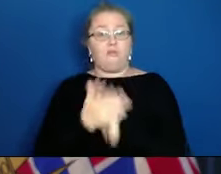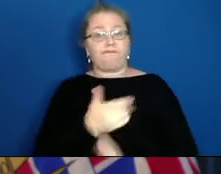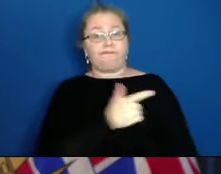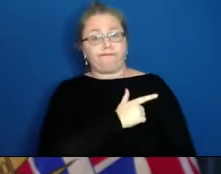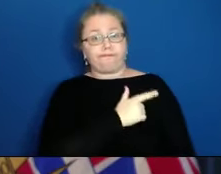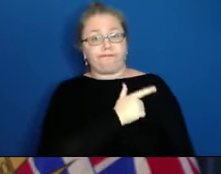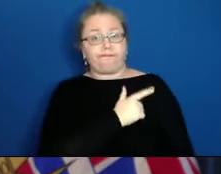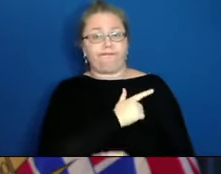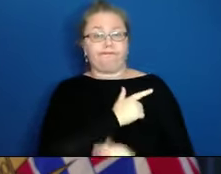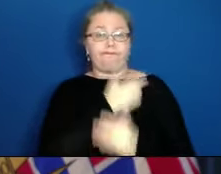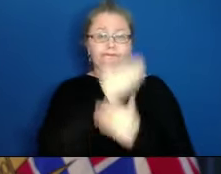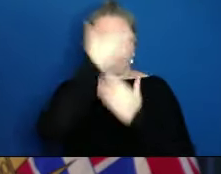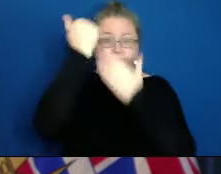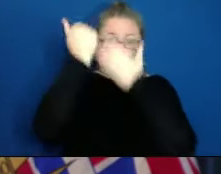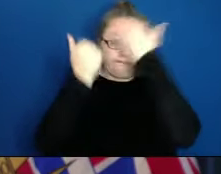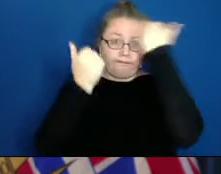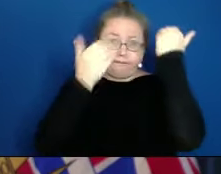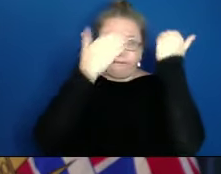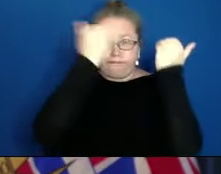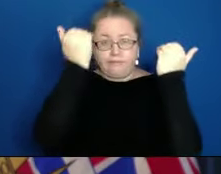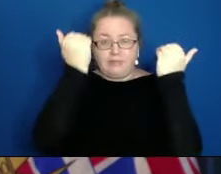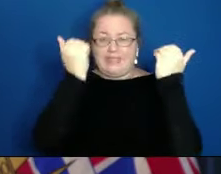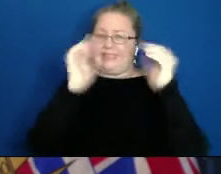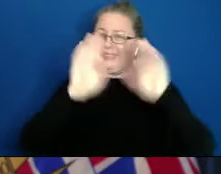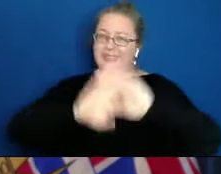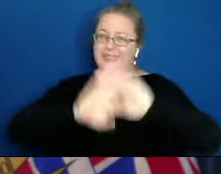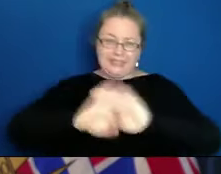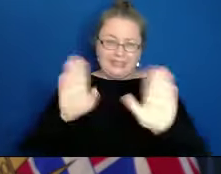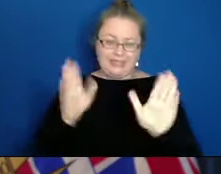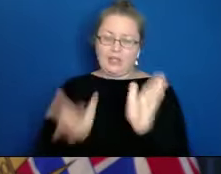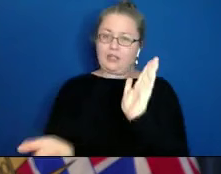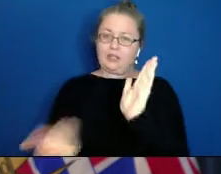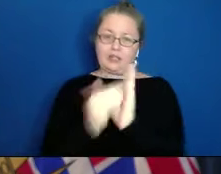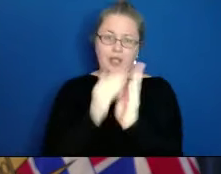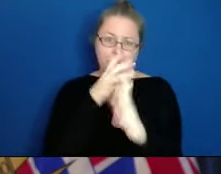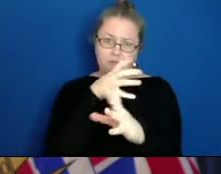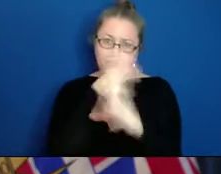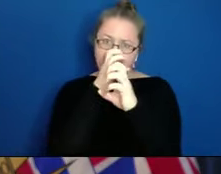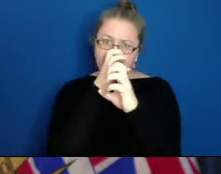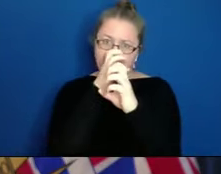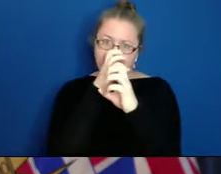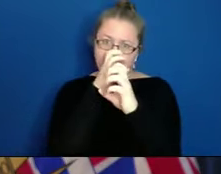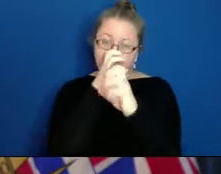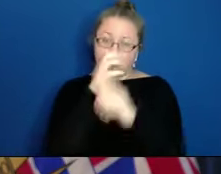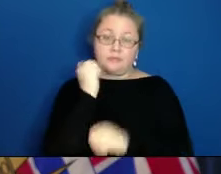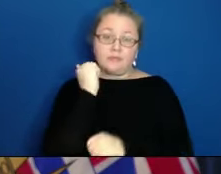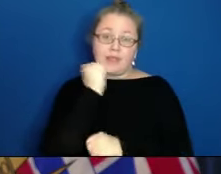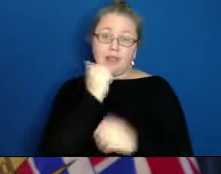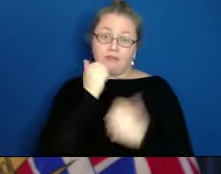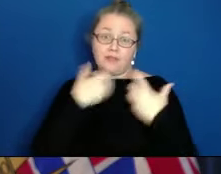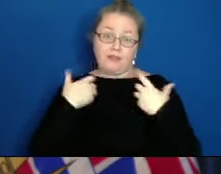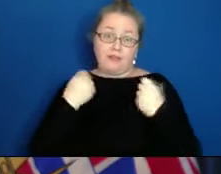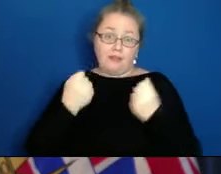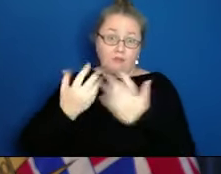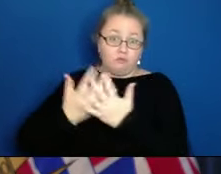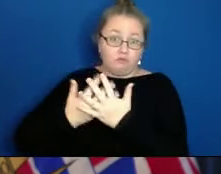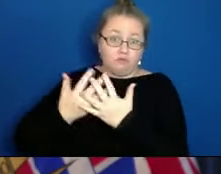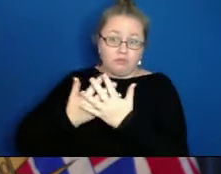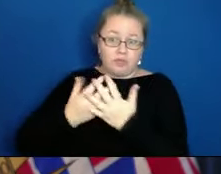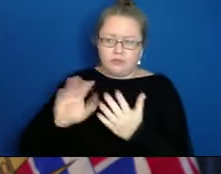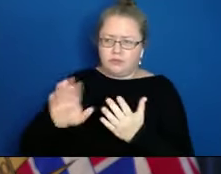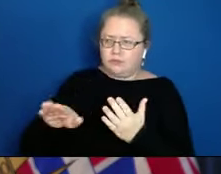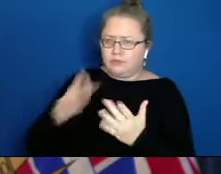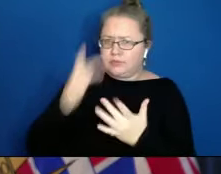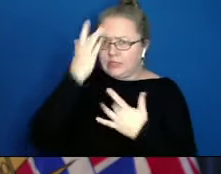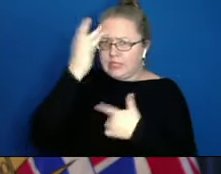work sites across the province must conduct active daily health screening. It can be done through an app, online, or when